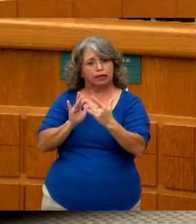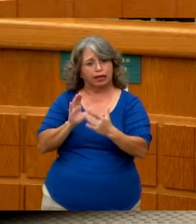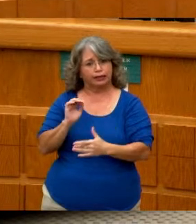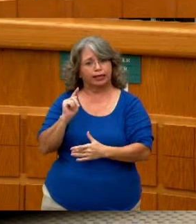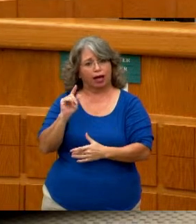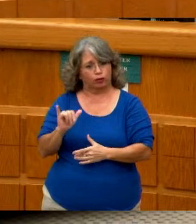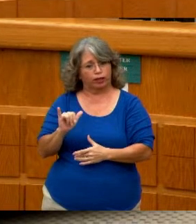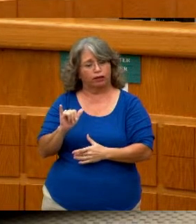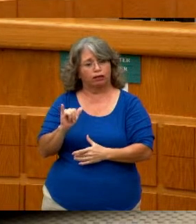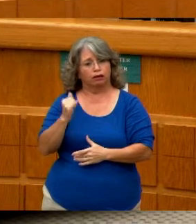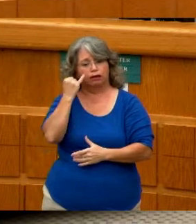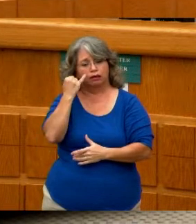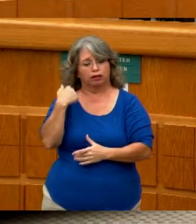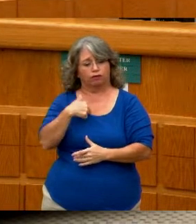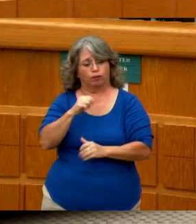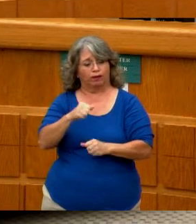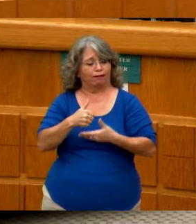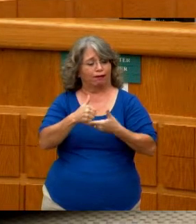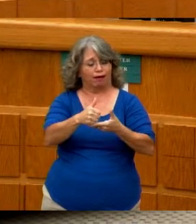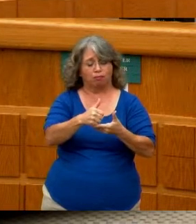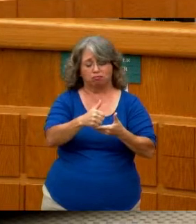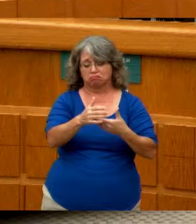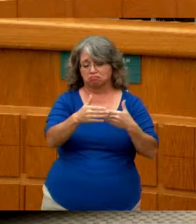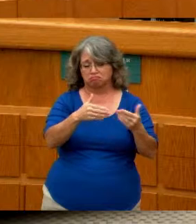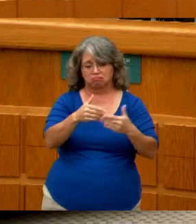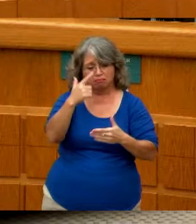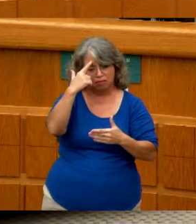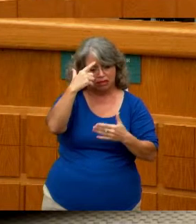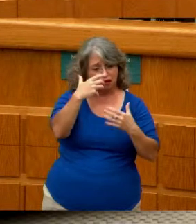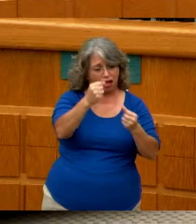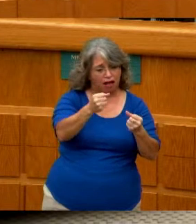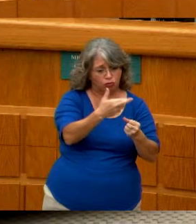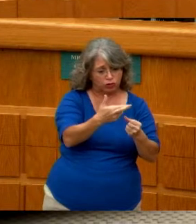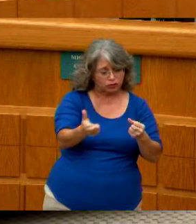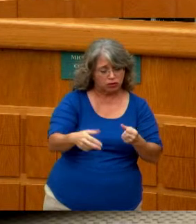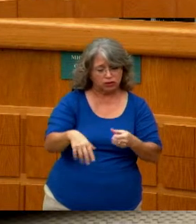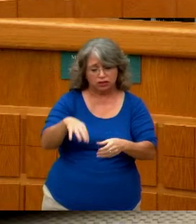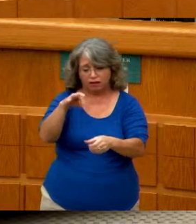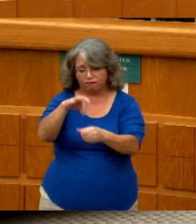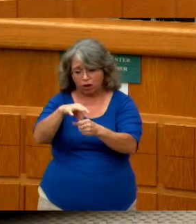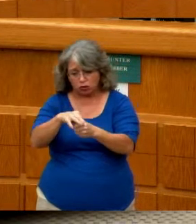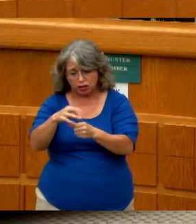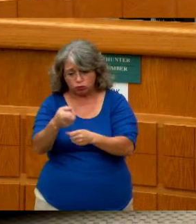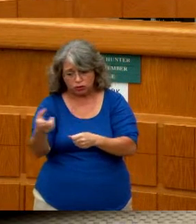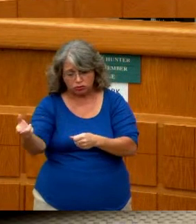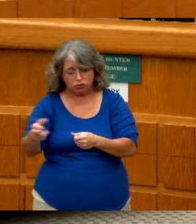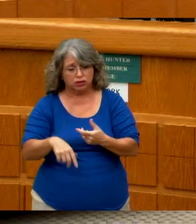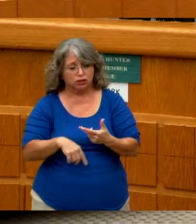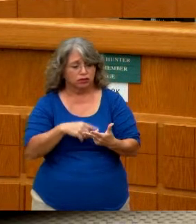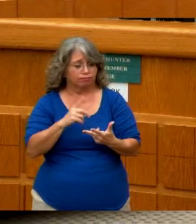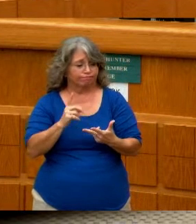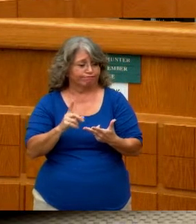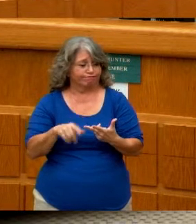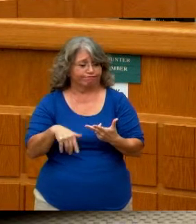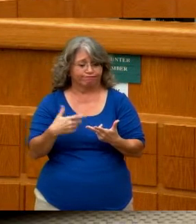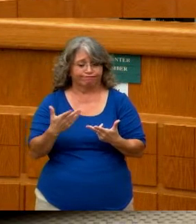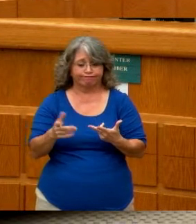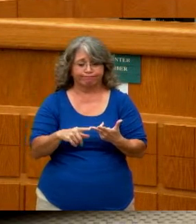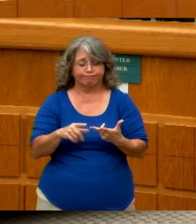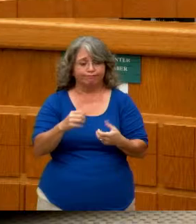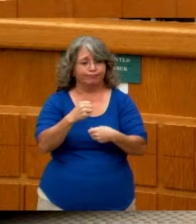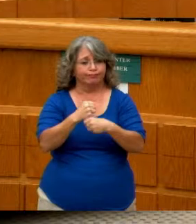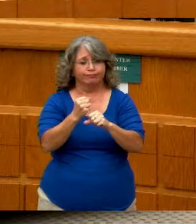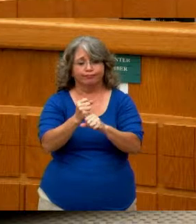please reach out to Nueces County if we can be of help, whether it's mental health resources, voting or